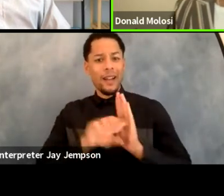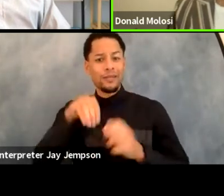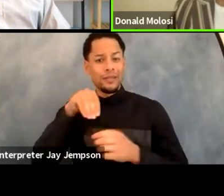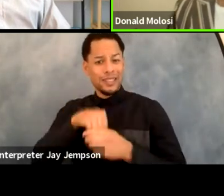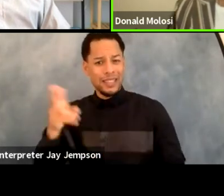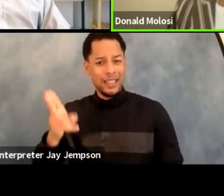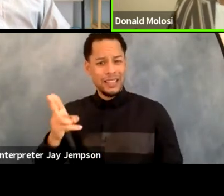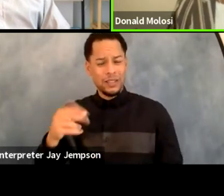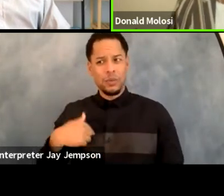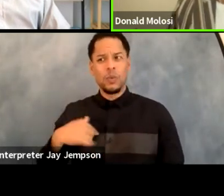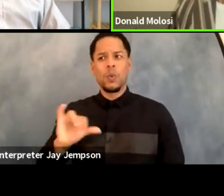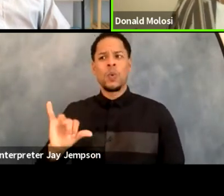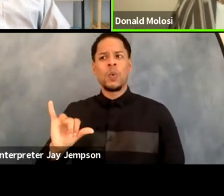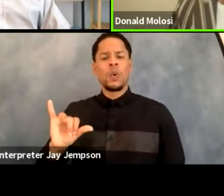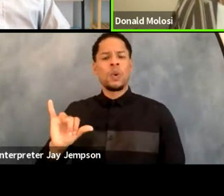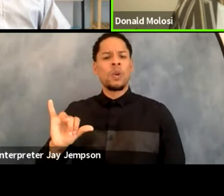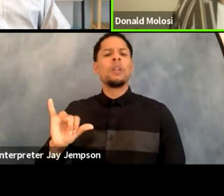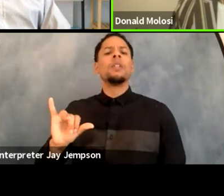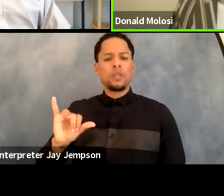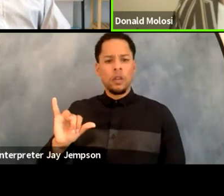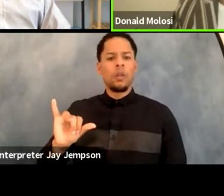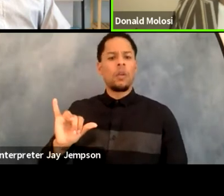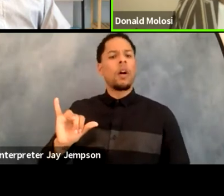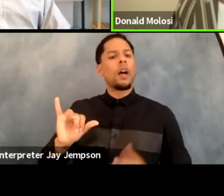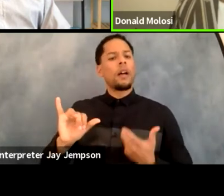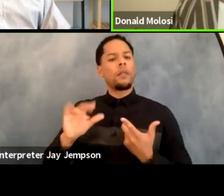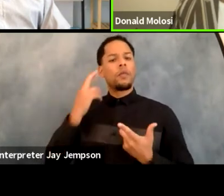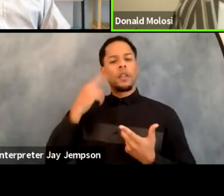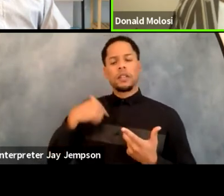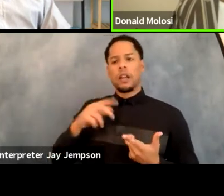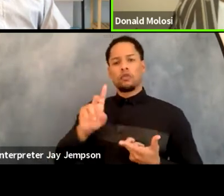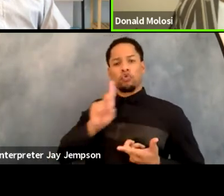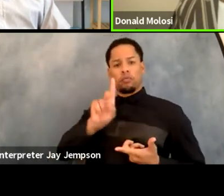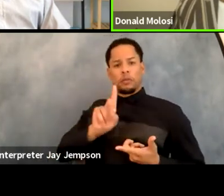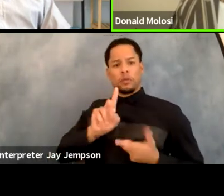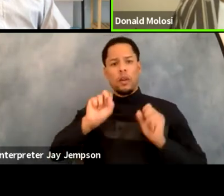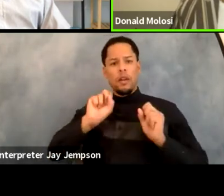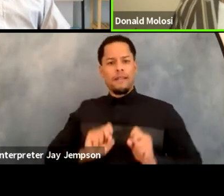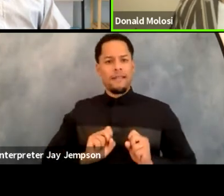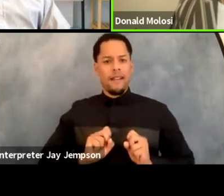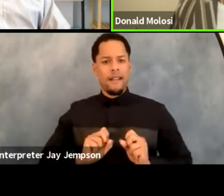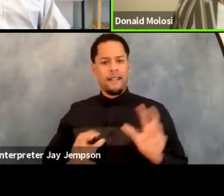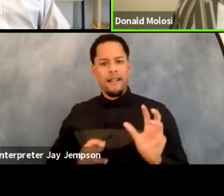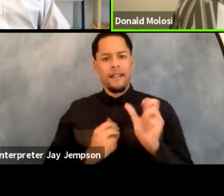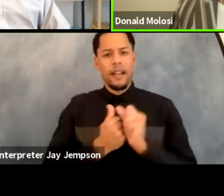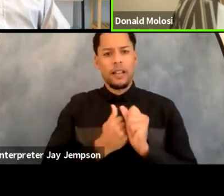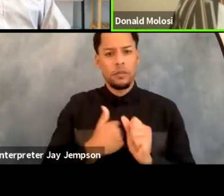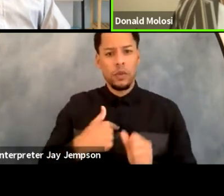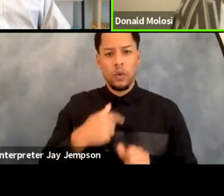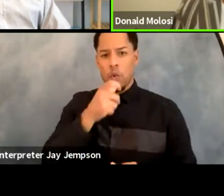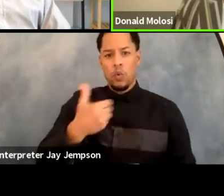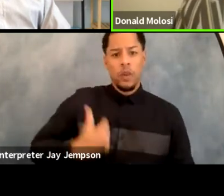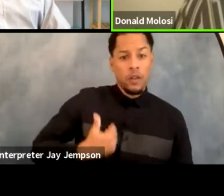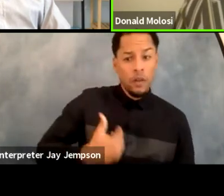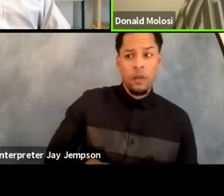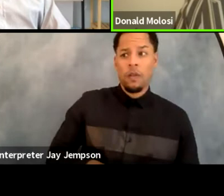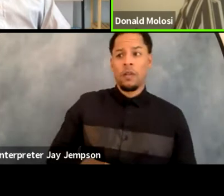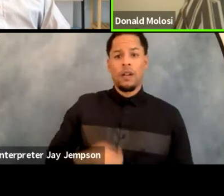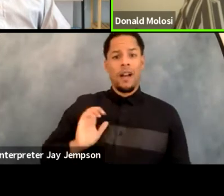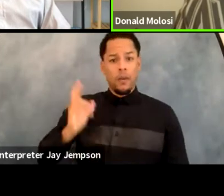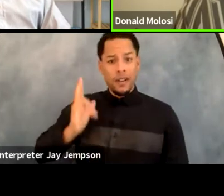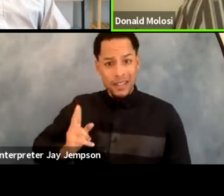can catch up with our moralities, our times, and what we demand of our own humanity. You